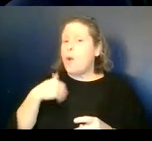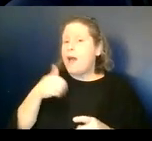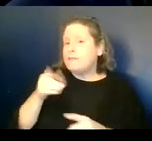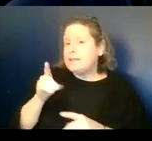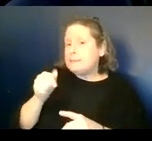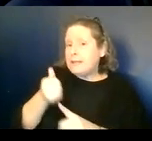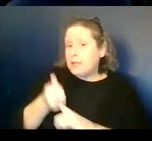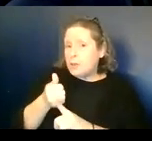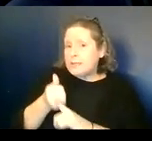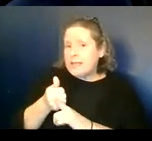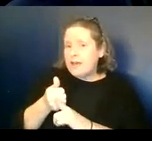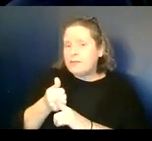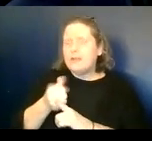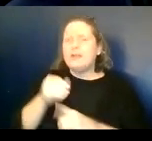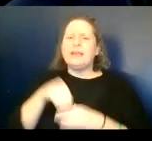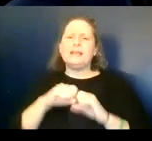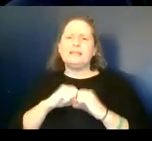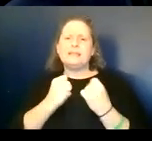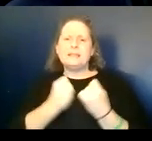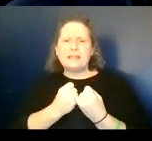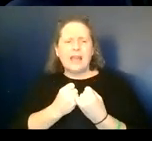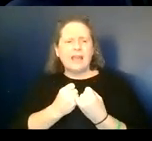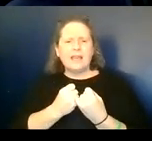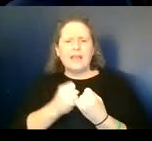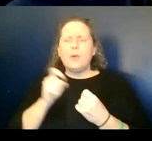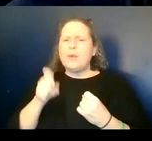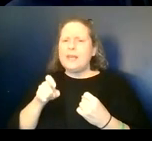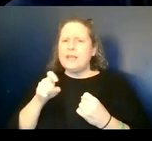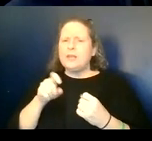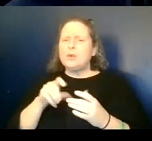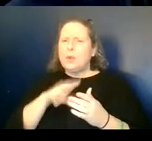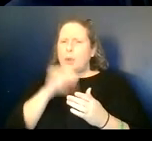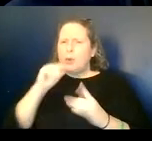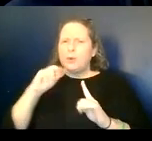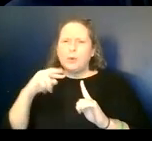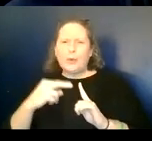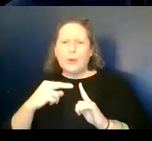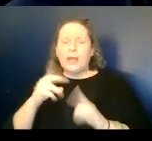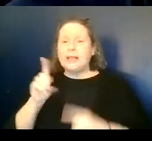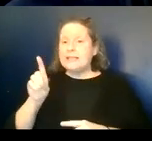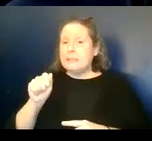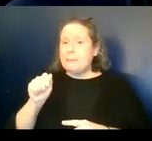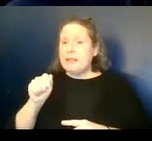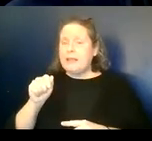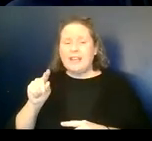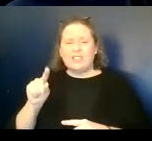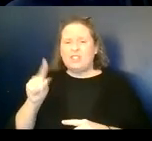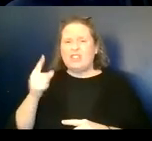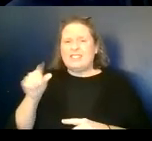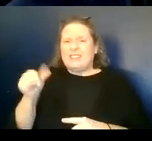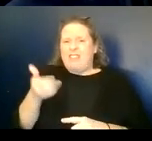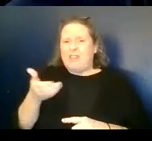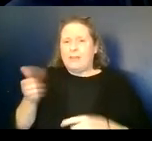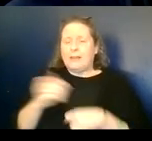is just one more thing that makes us unique, right? And that the world around us is created for the benefit of the